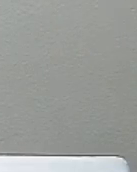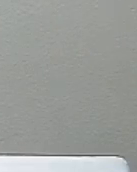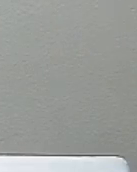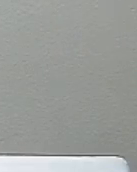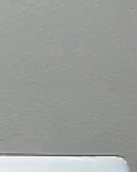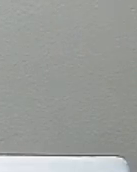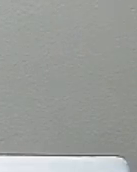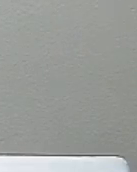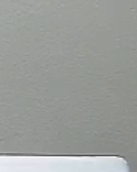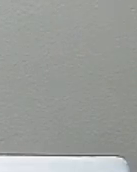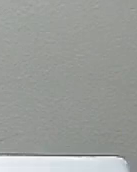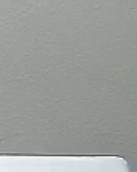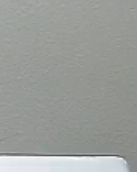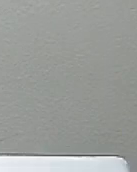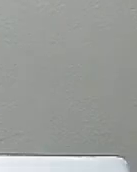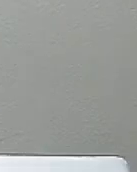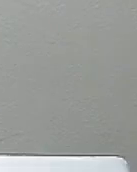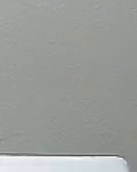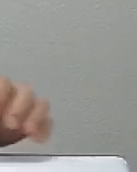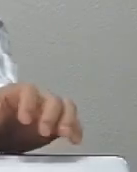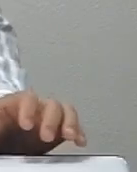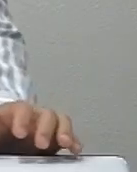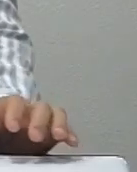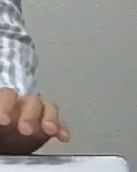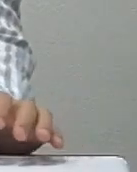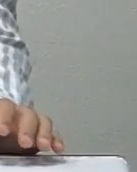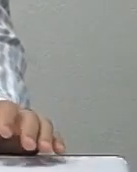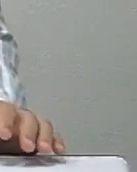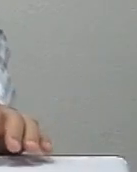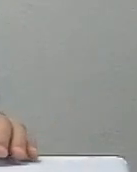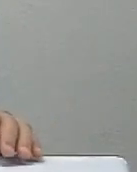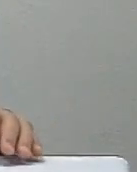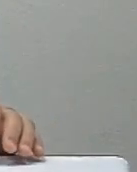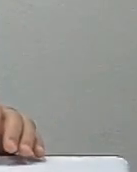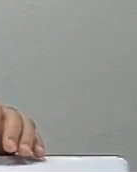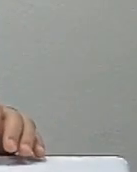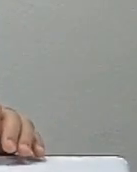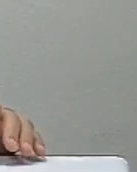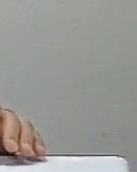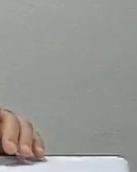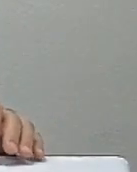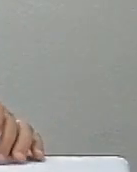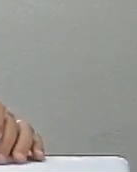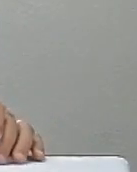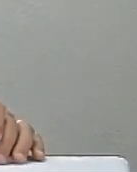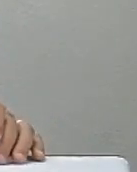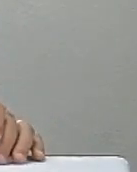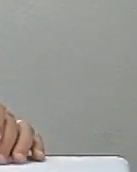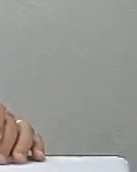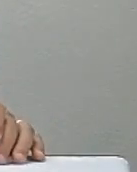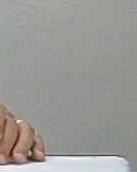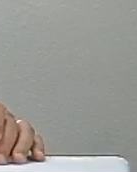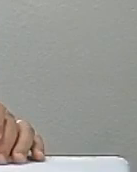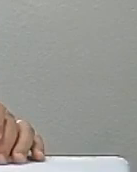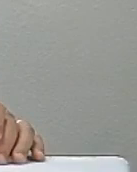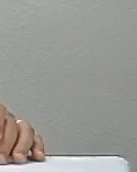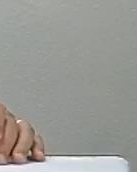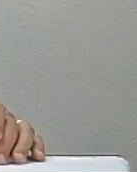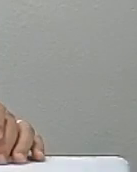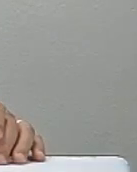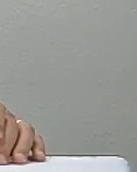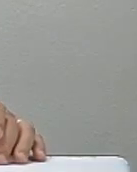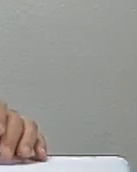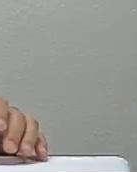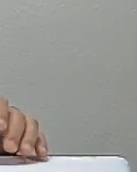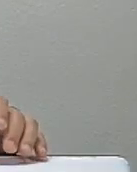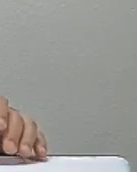may touch on the hearts of our guests, and that here they may receive a blessing from the part of the Lord, and that there